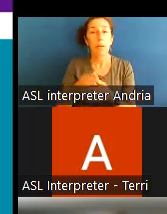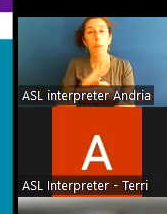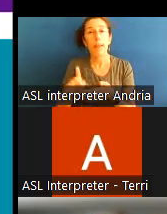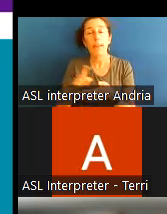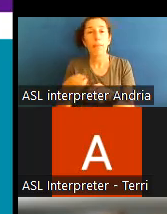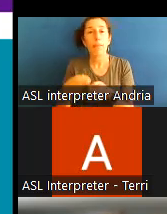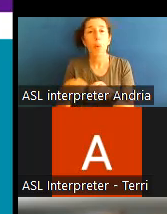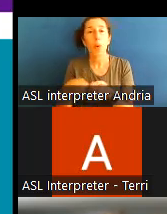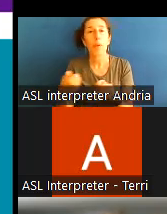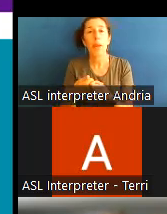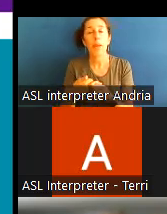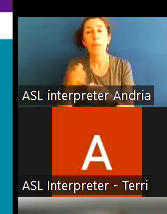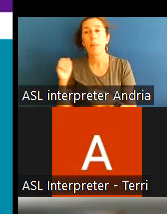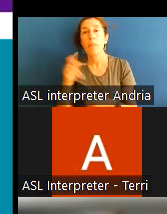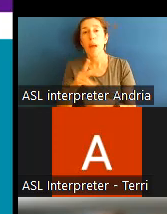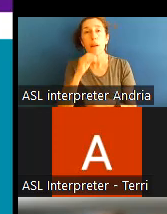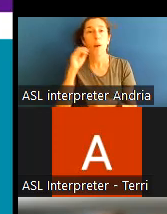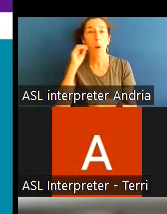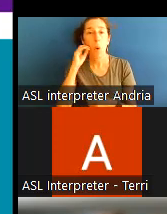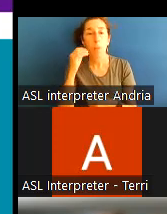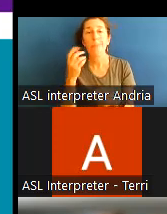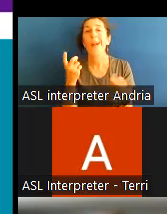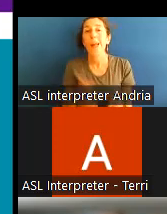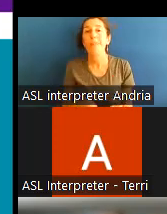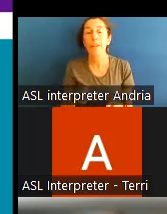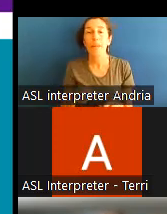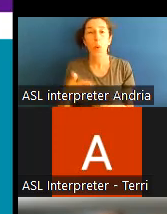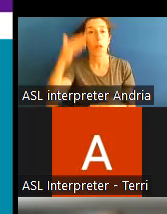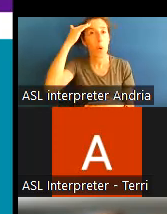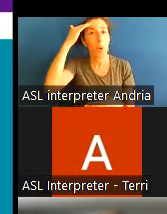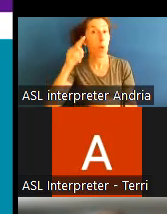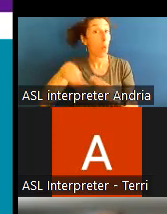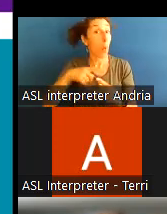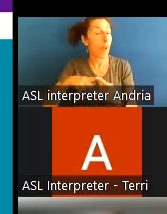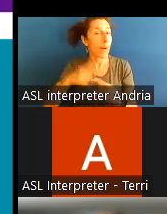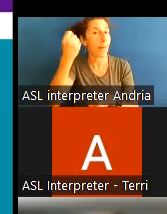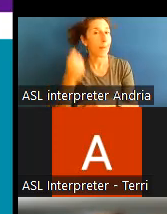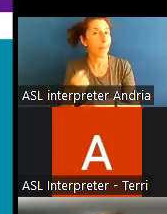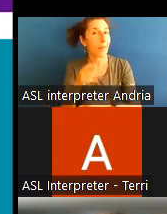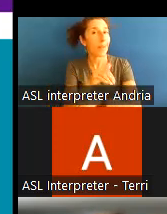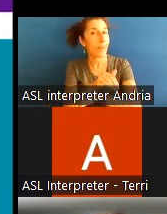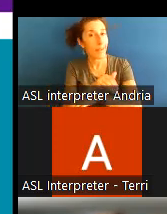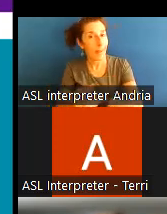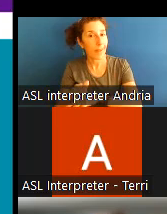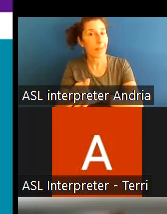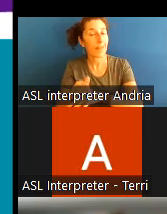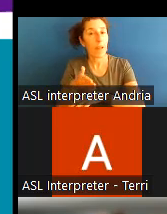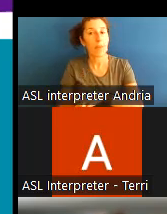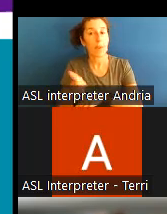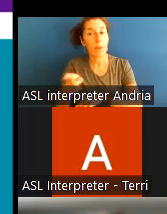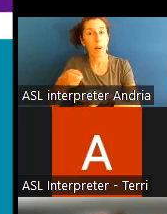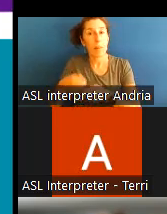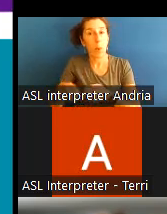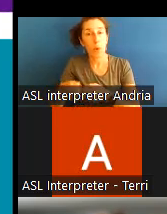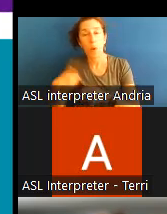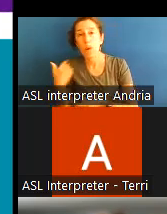Okay, now we have some safety planning maybe we can do, right? Can you arrange not to be home on Tuesday nights when your partner comes home from playing, you know, maybe